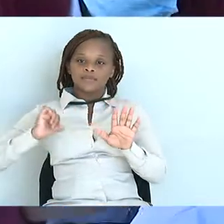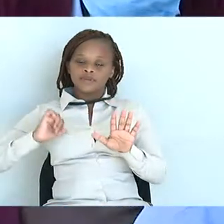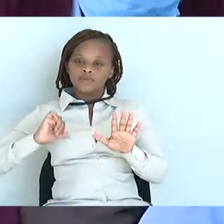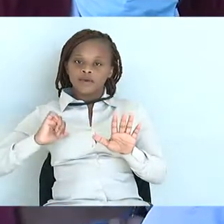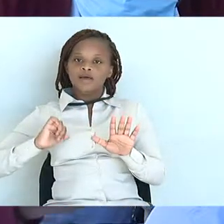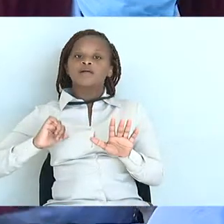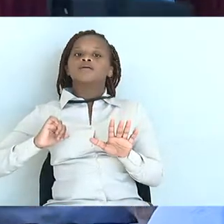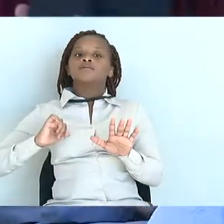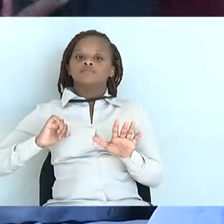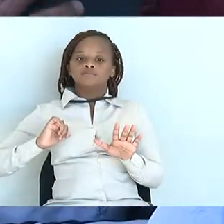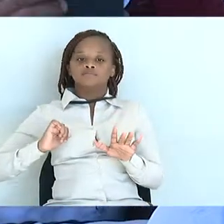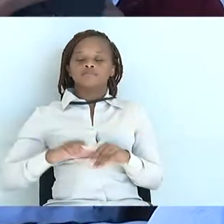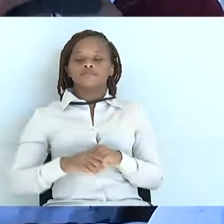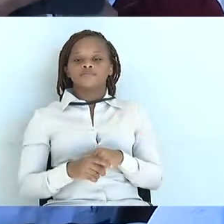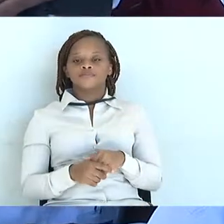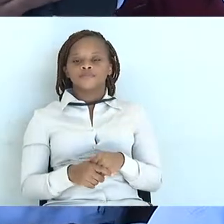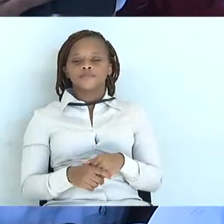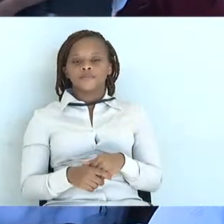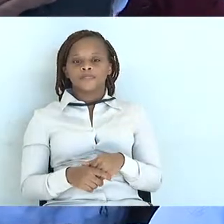17.